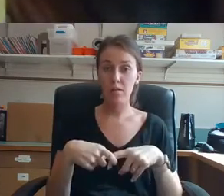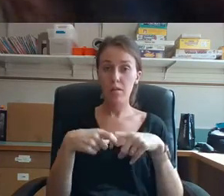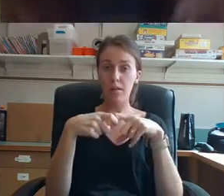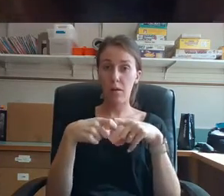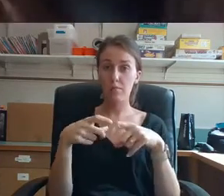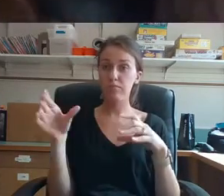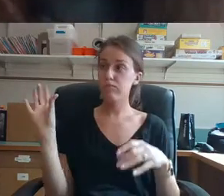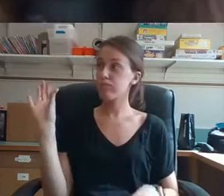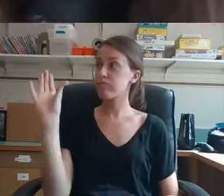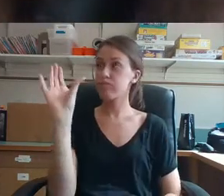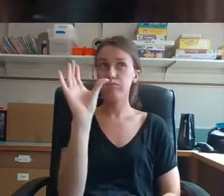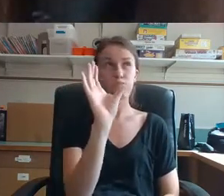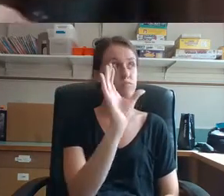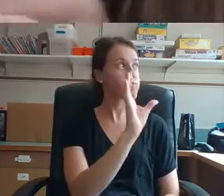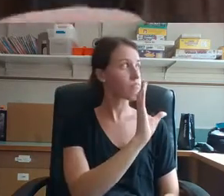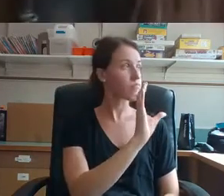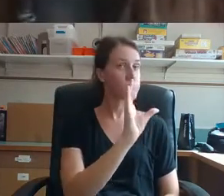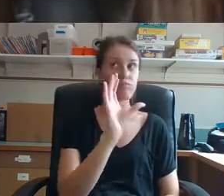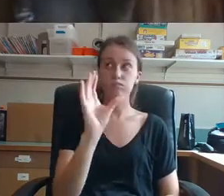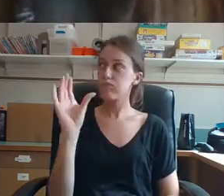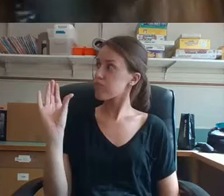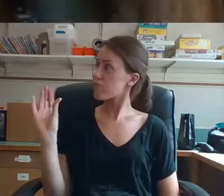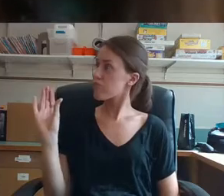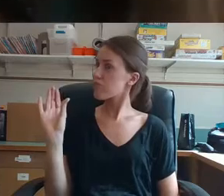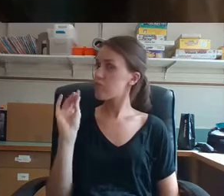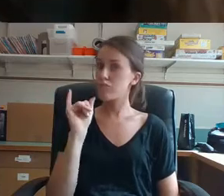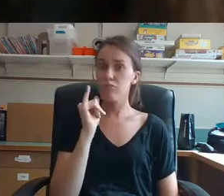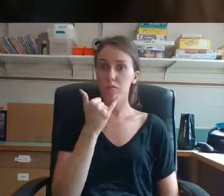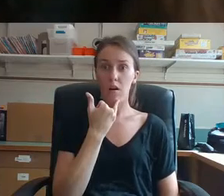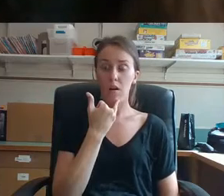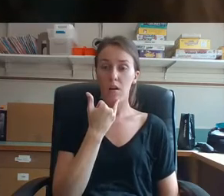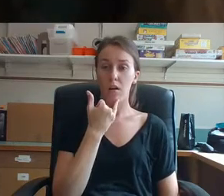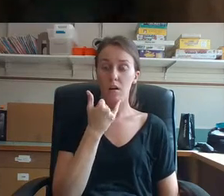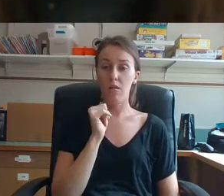forest. What? No! She's not